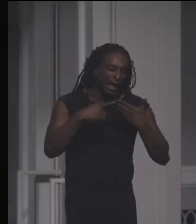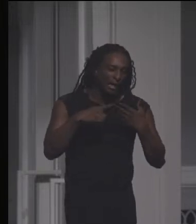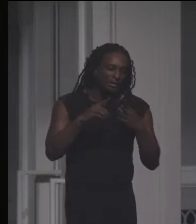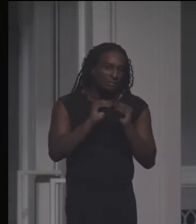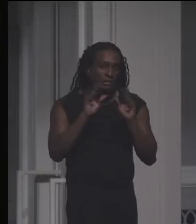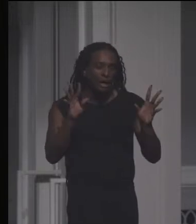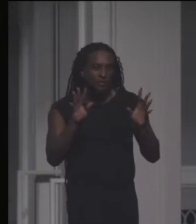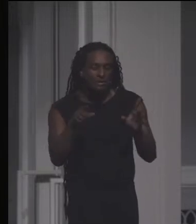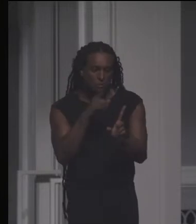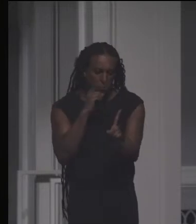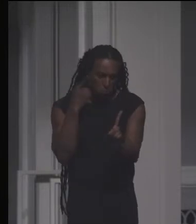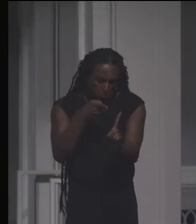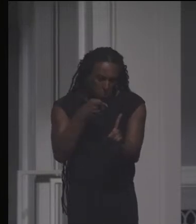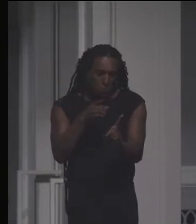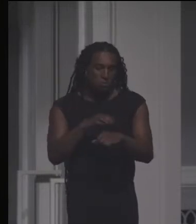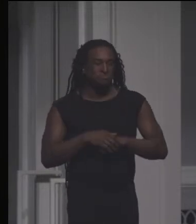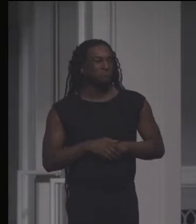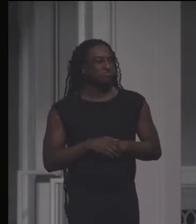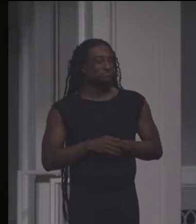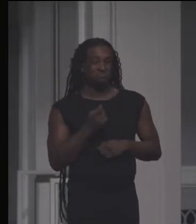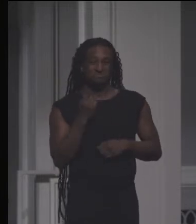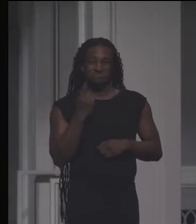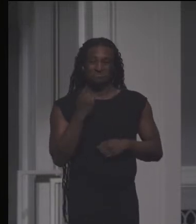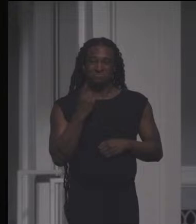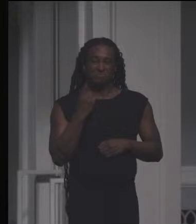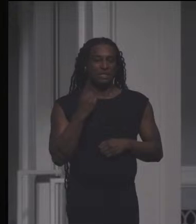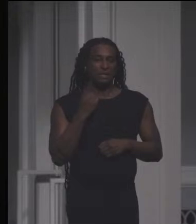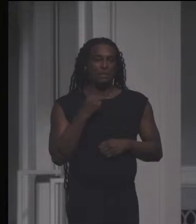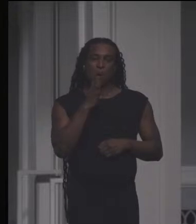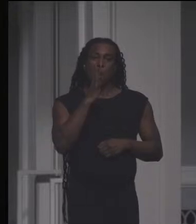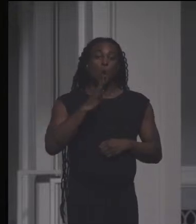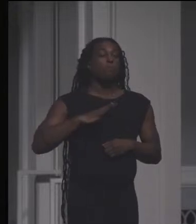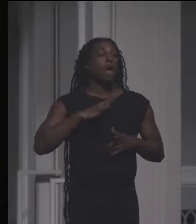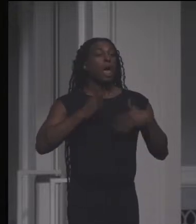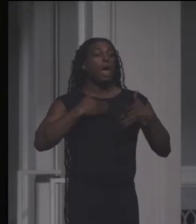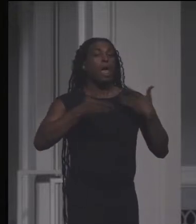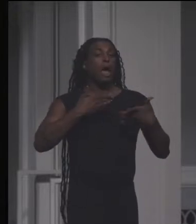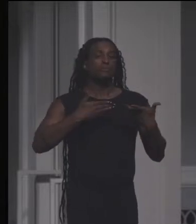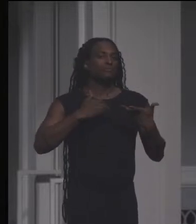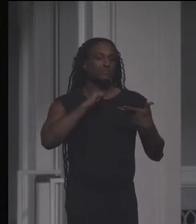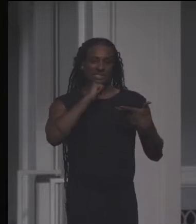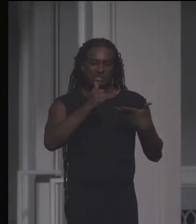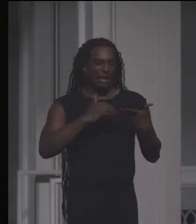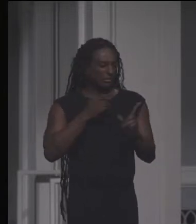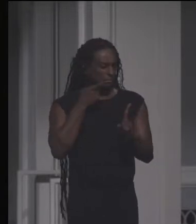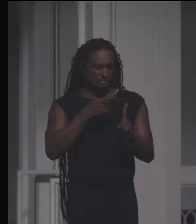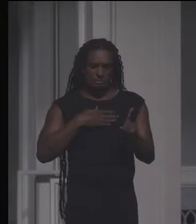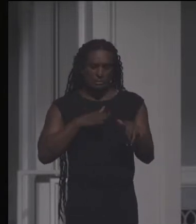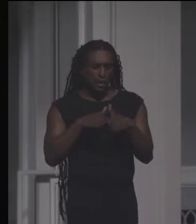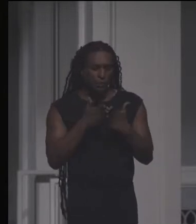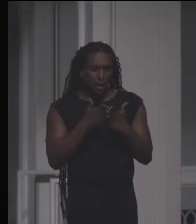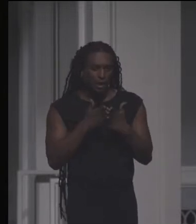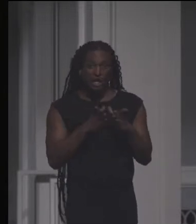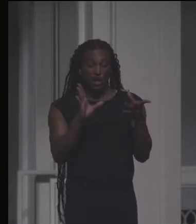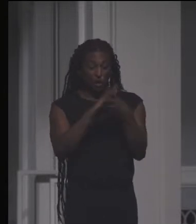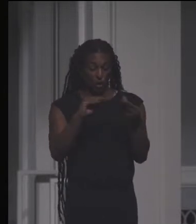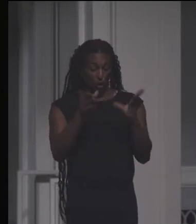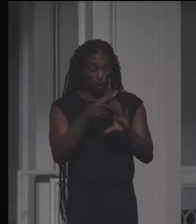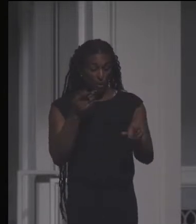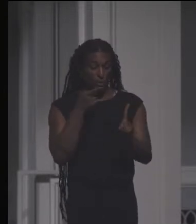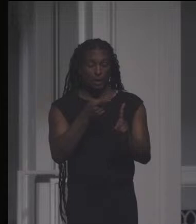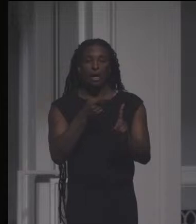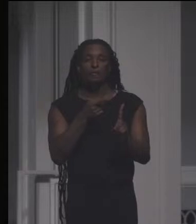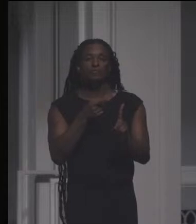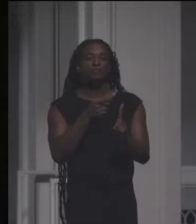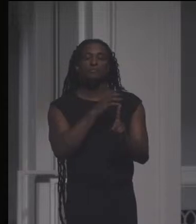a woman is not what any of my books is about. The plot never revolves